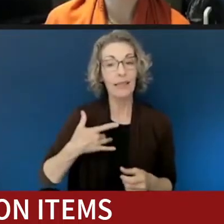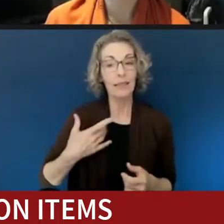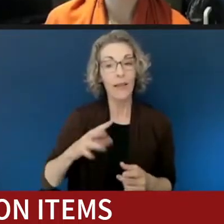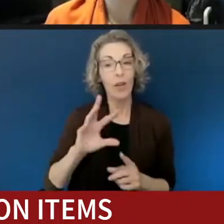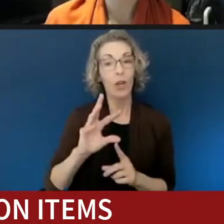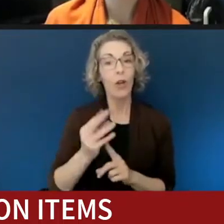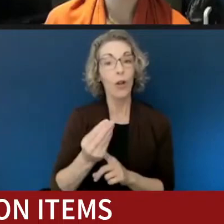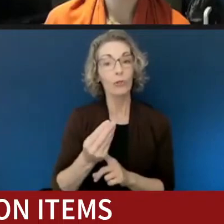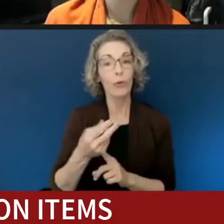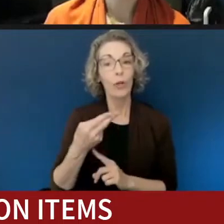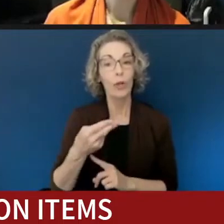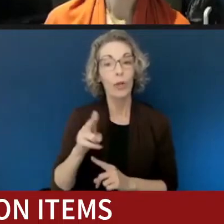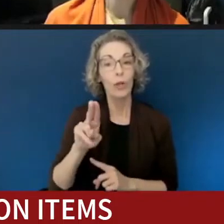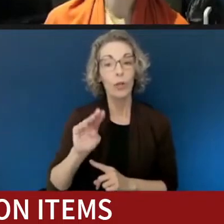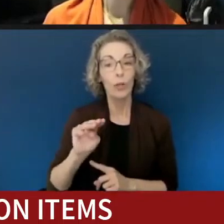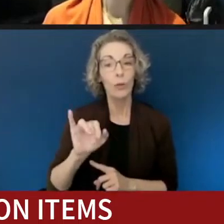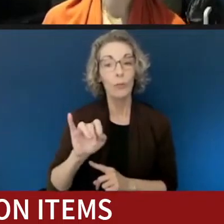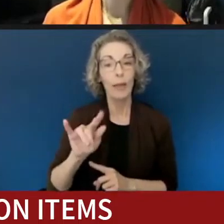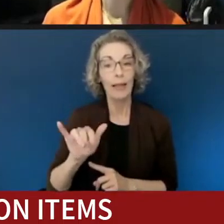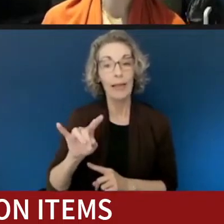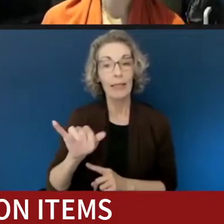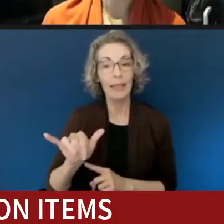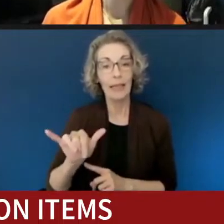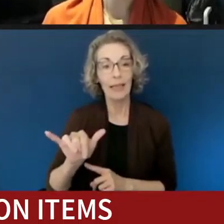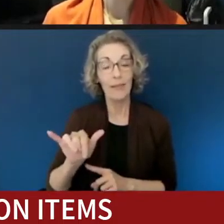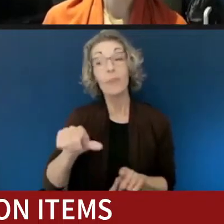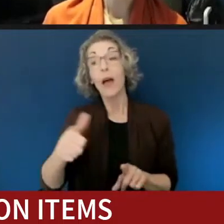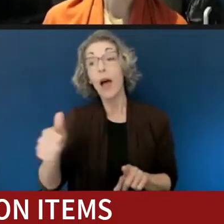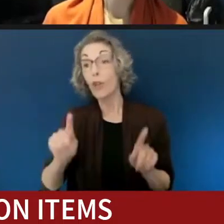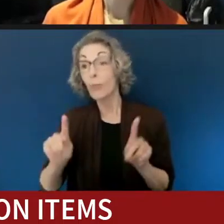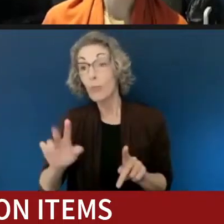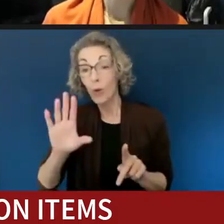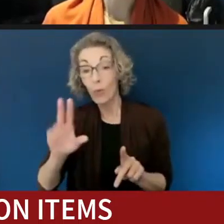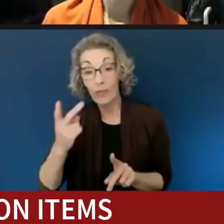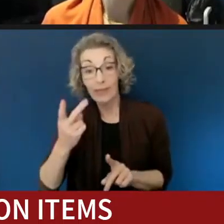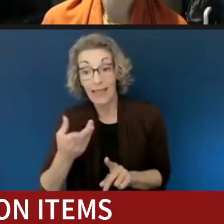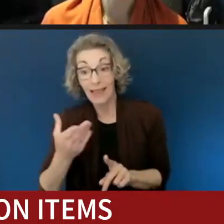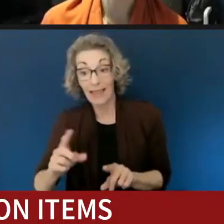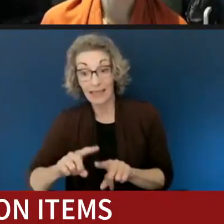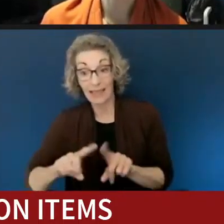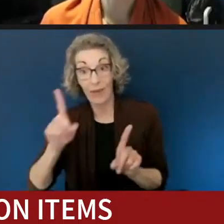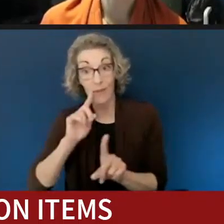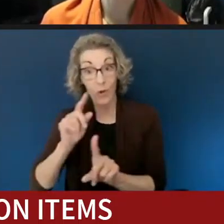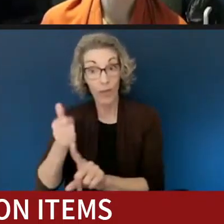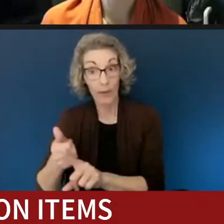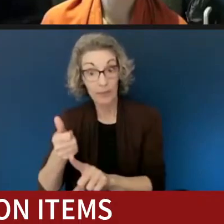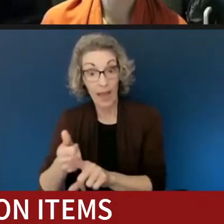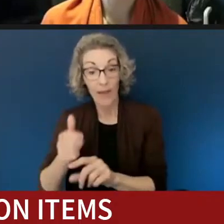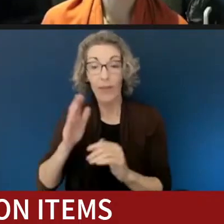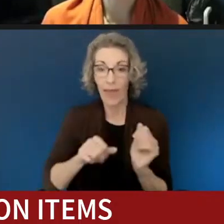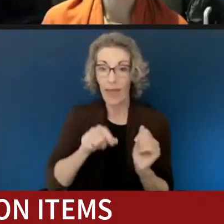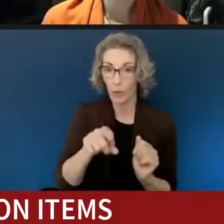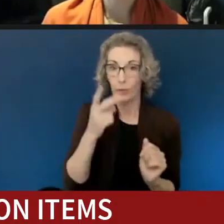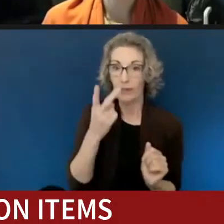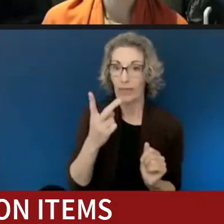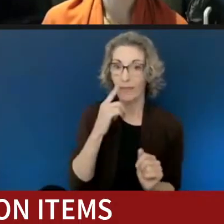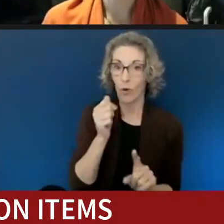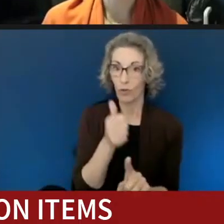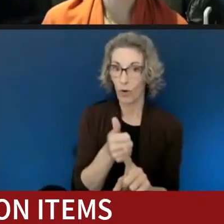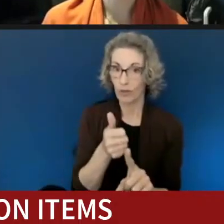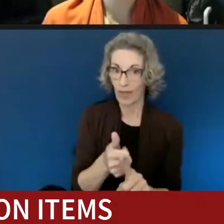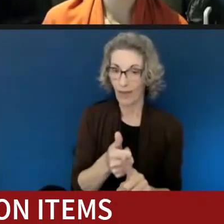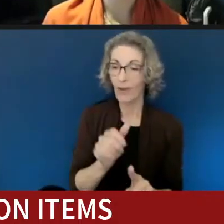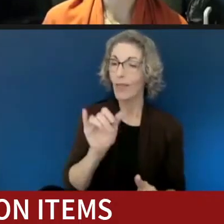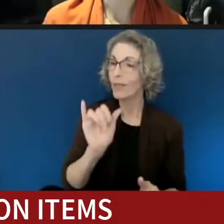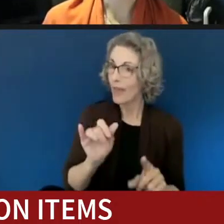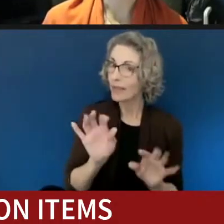are going to do things, they may see things differently for themselves than you see things for yourself. And I think that's a super important thing